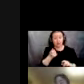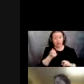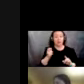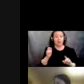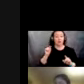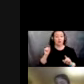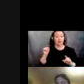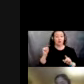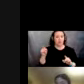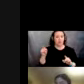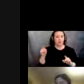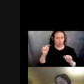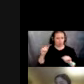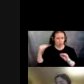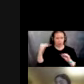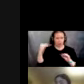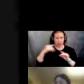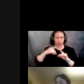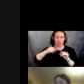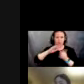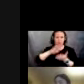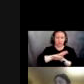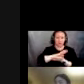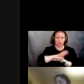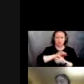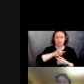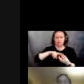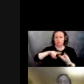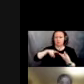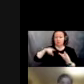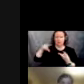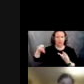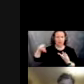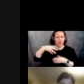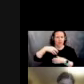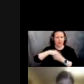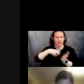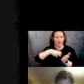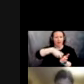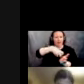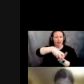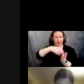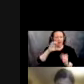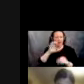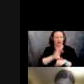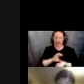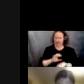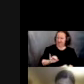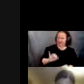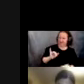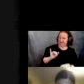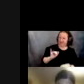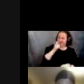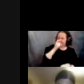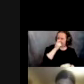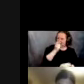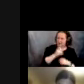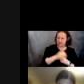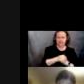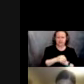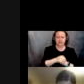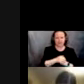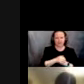teaching at a Japanese school, for example, or having a role in the Methodist Church, which I found really interesting. And so